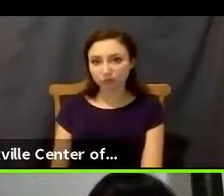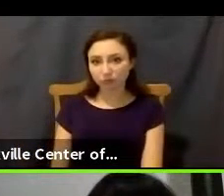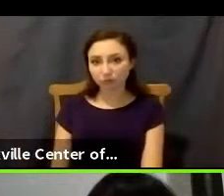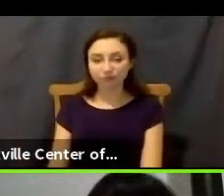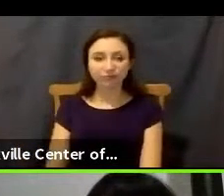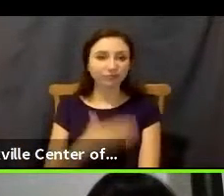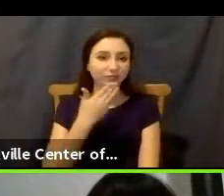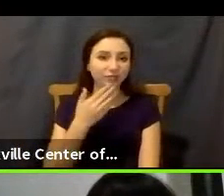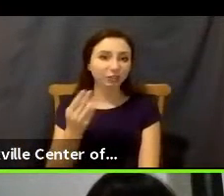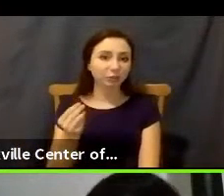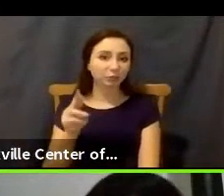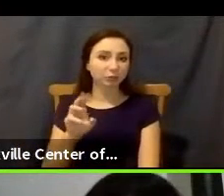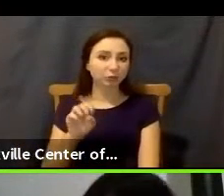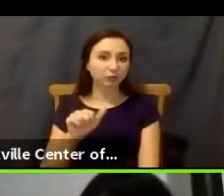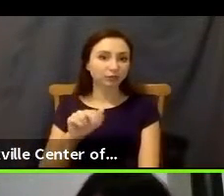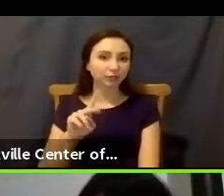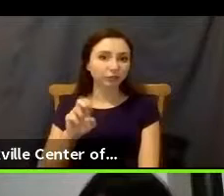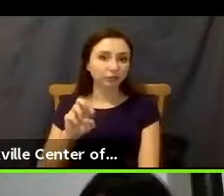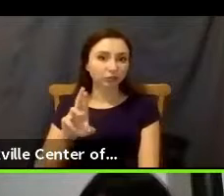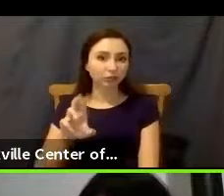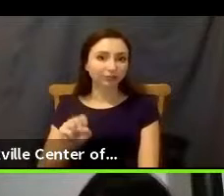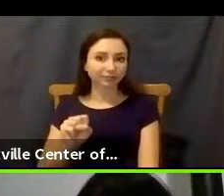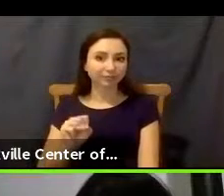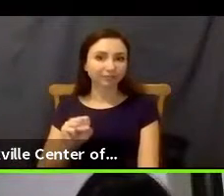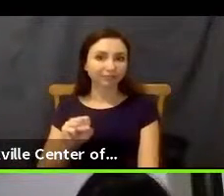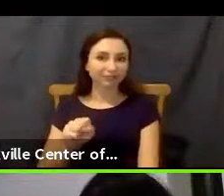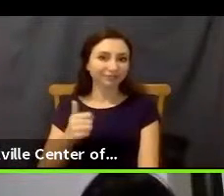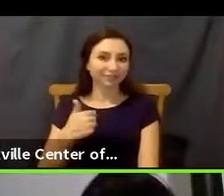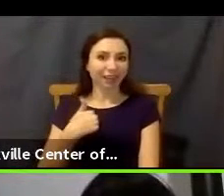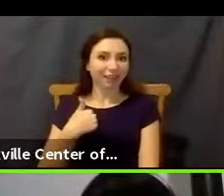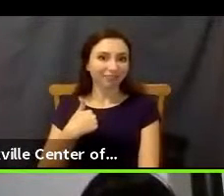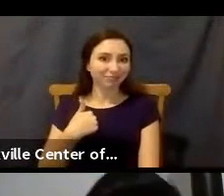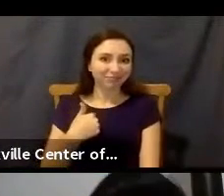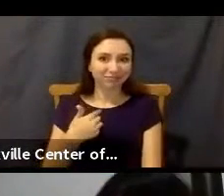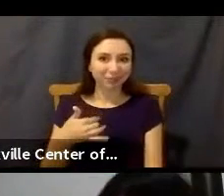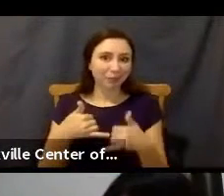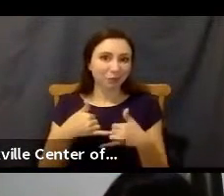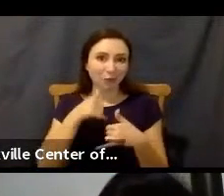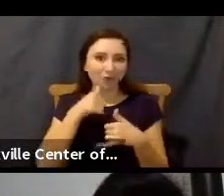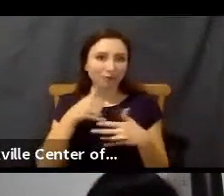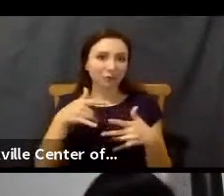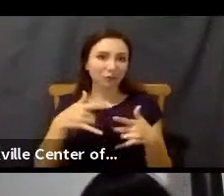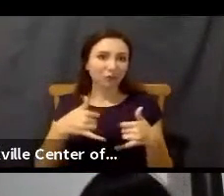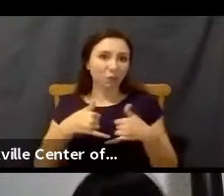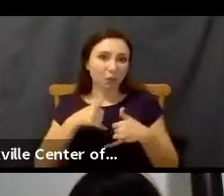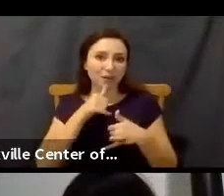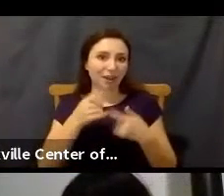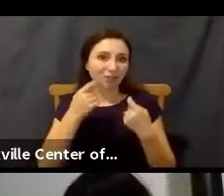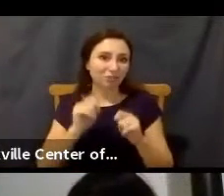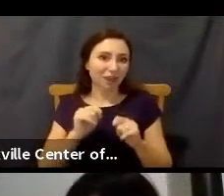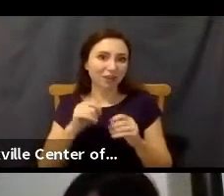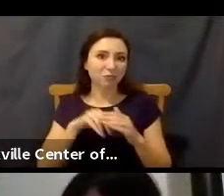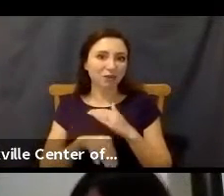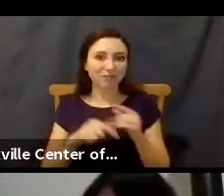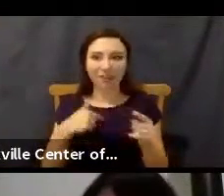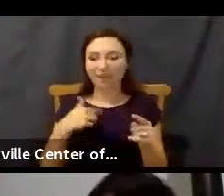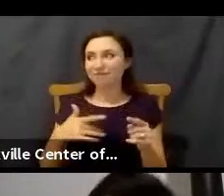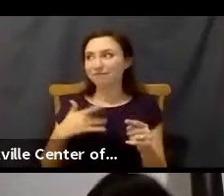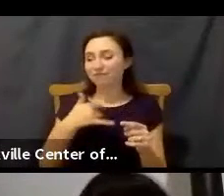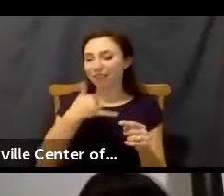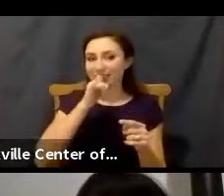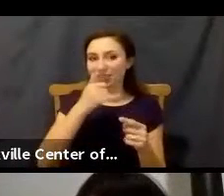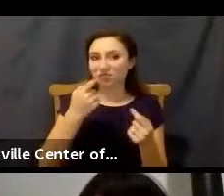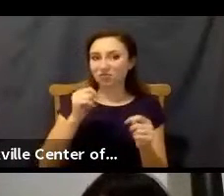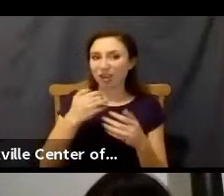Thanks, Mr. Sanders. I guess I've been rewarded for not trying to log in yet. I'm feeling silly that I went through that